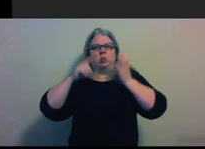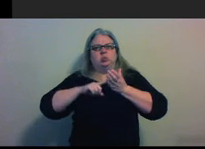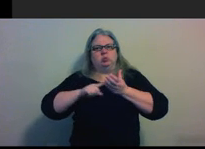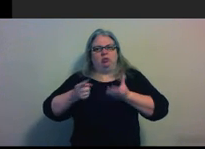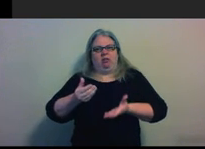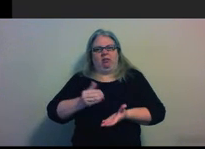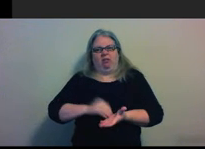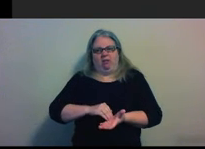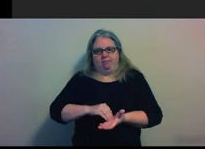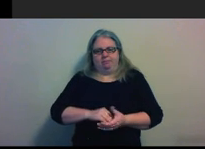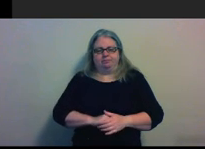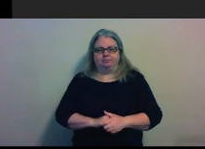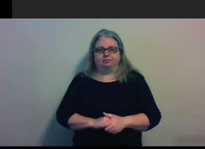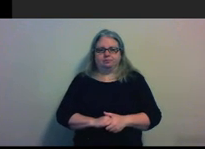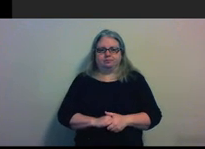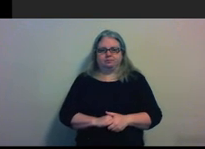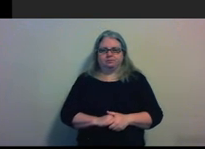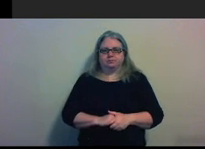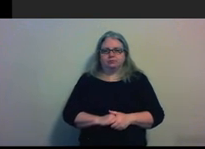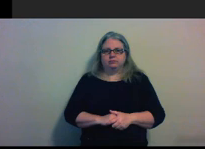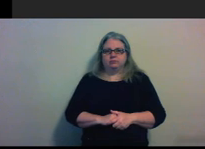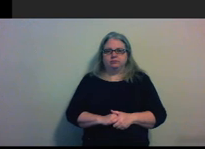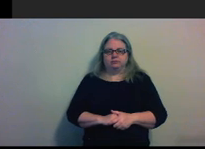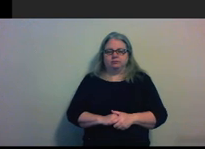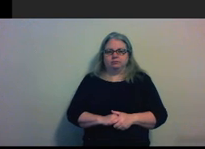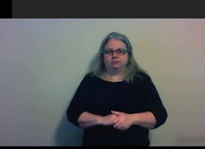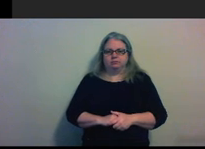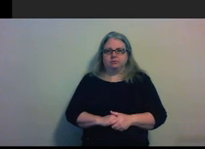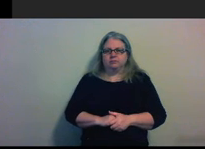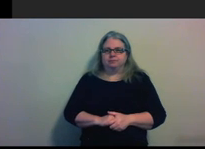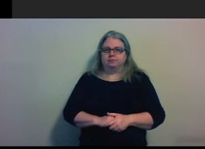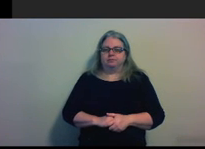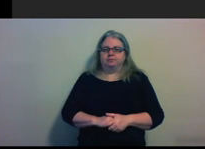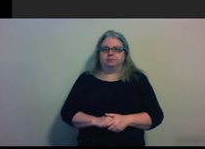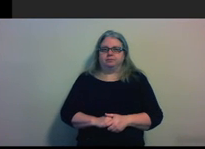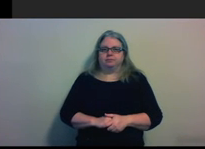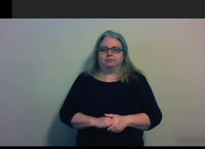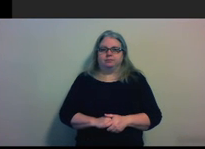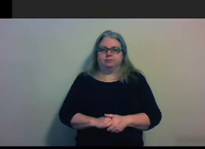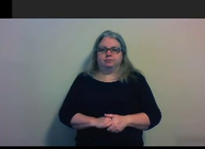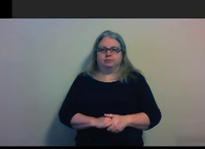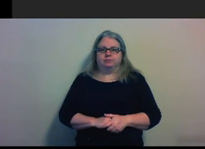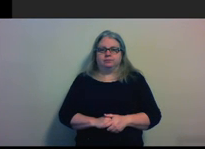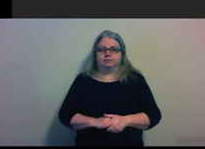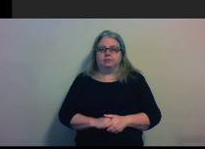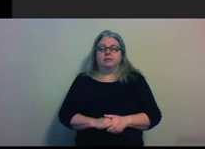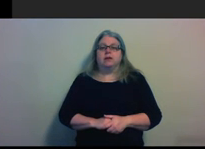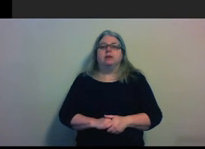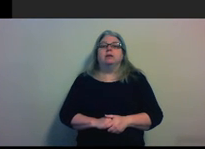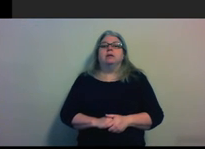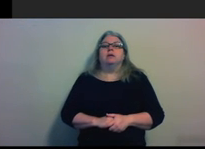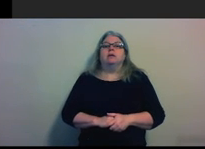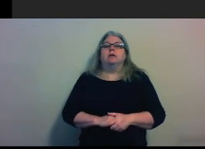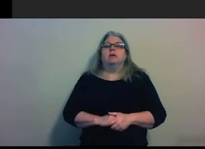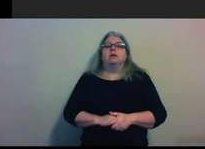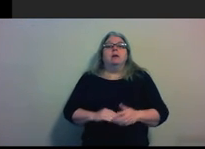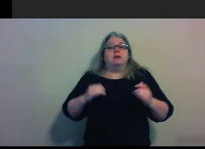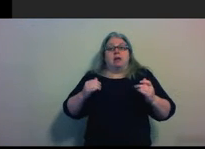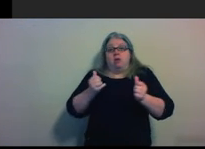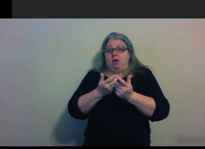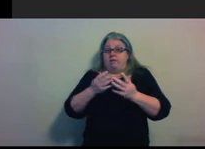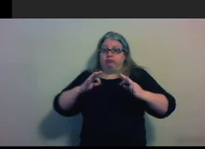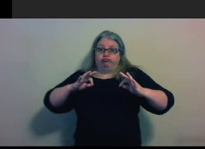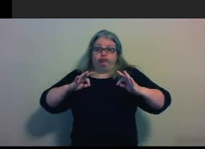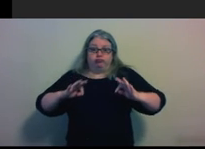just to make sure all of your technology is set to go for you to be successful. So once you've checked your audio, everything